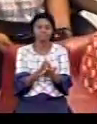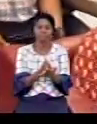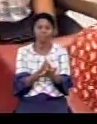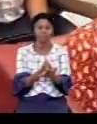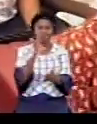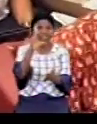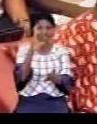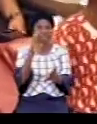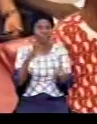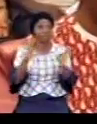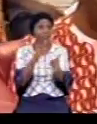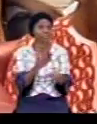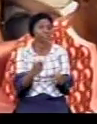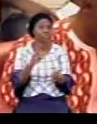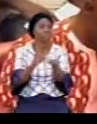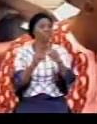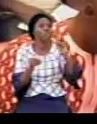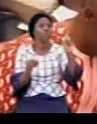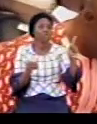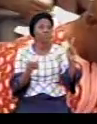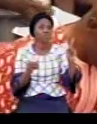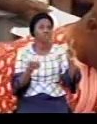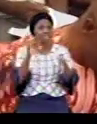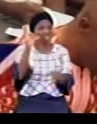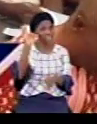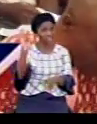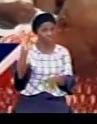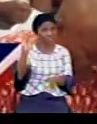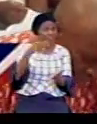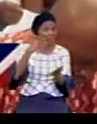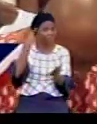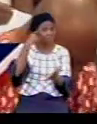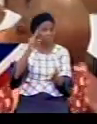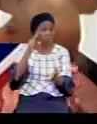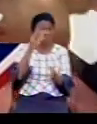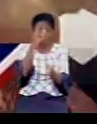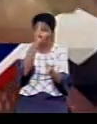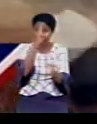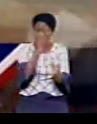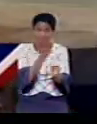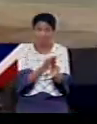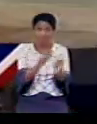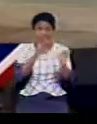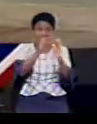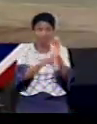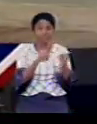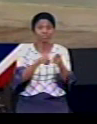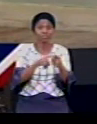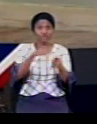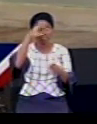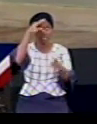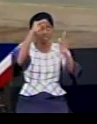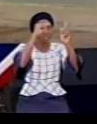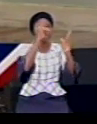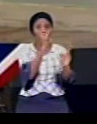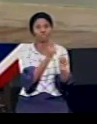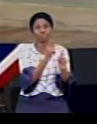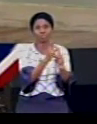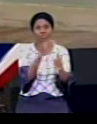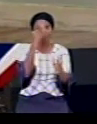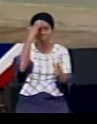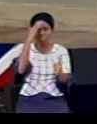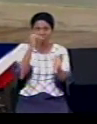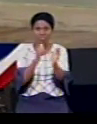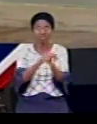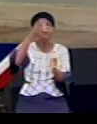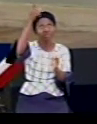F, faithfulness to his word. Faithfulness to his word. We know he cannot deny himself. He